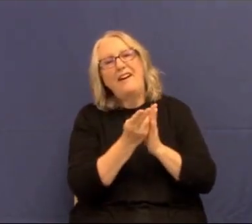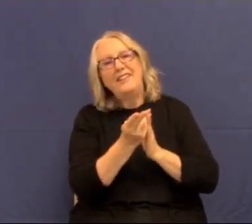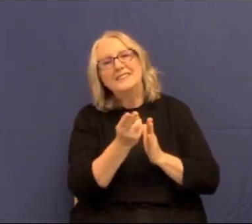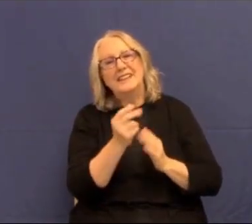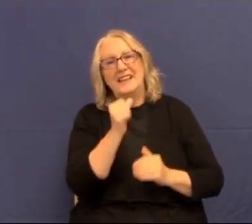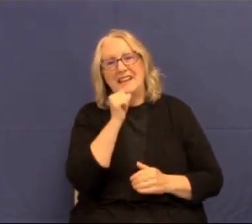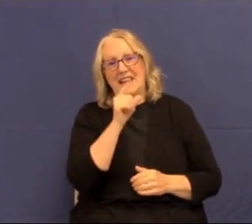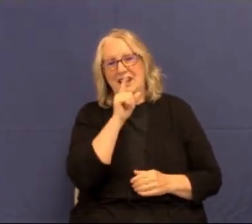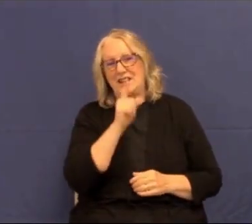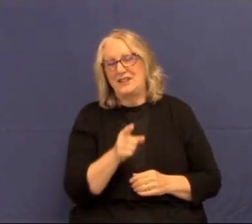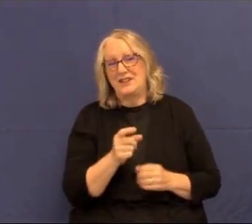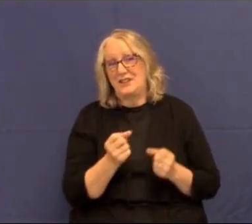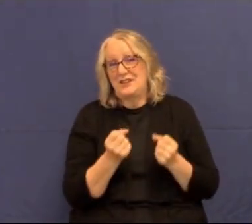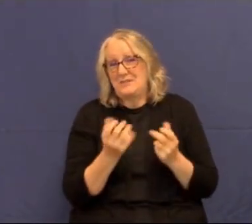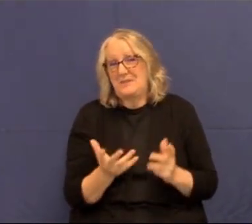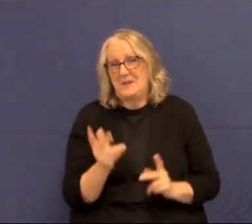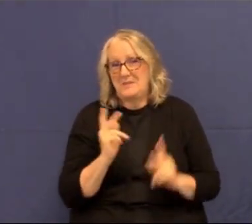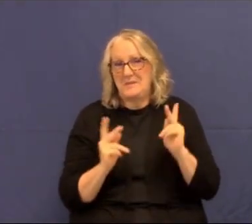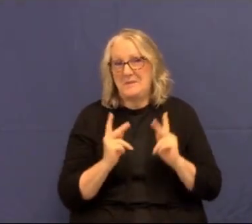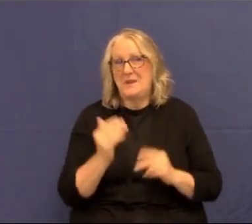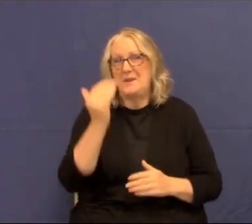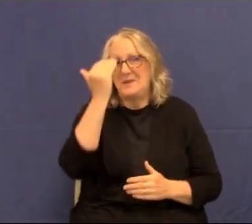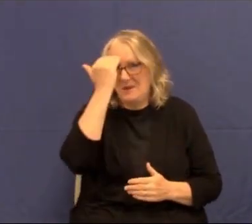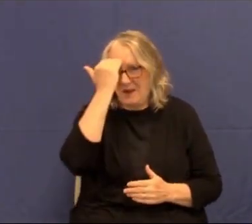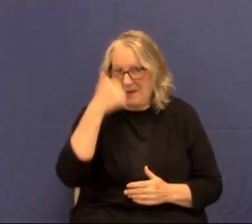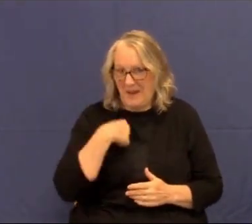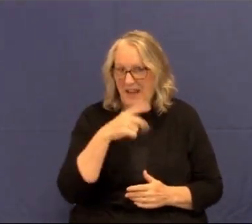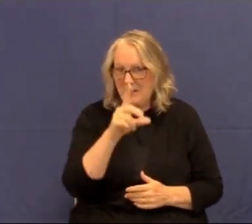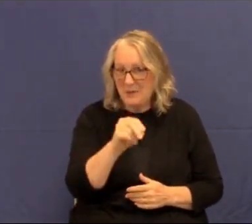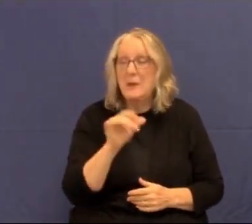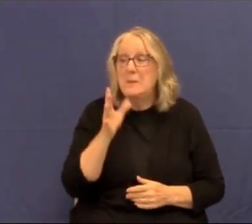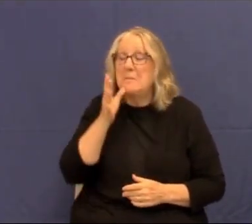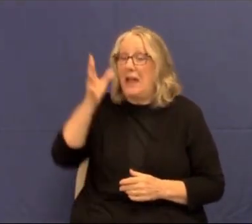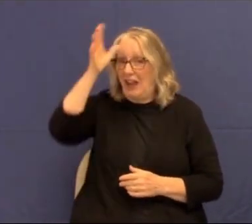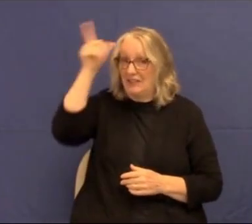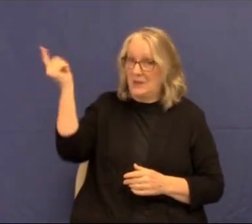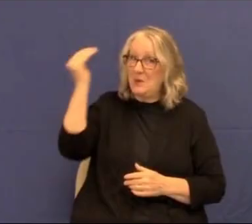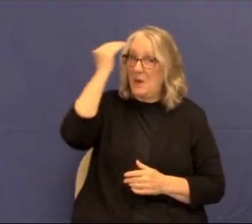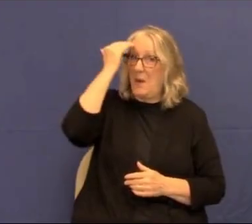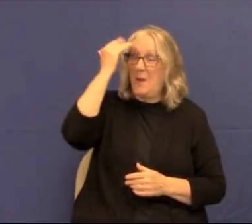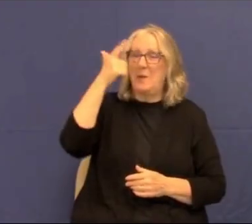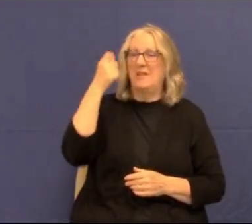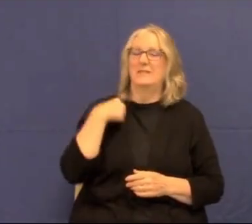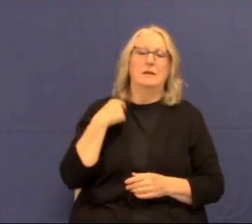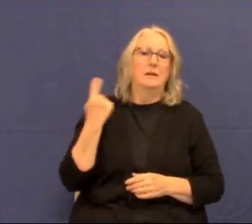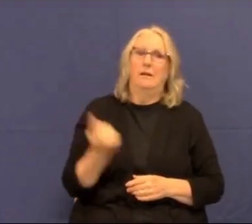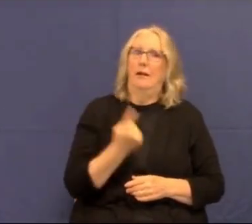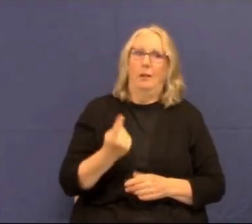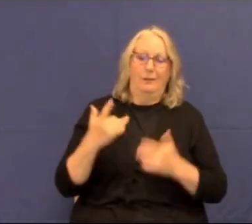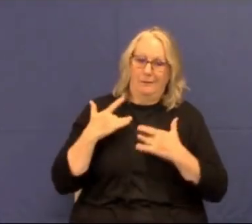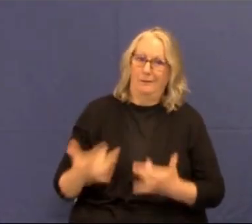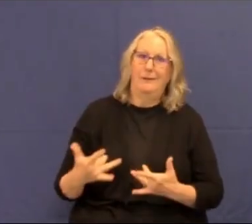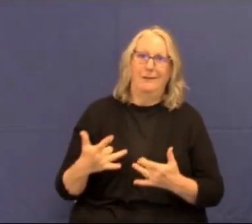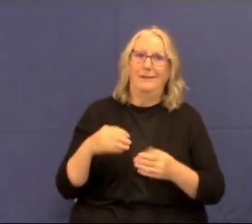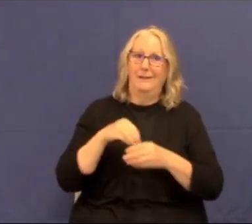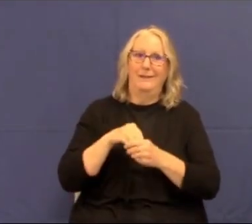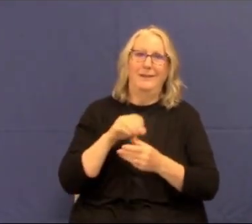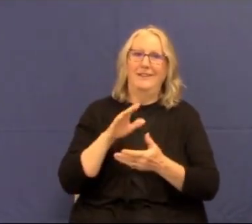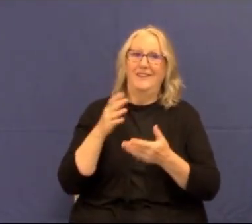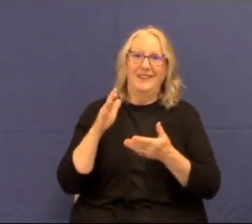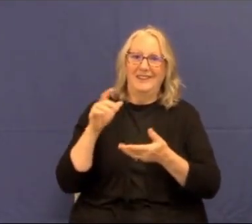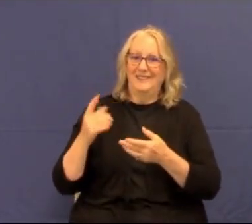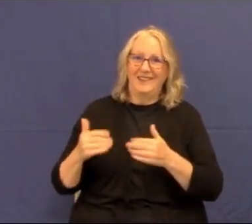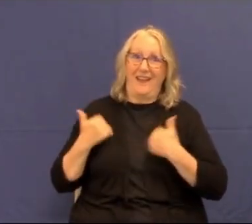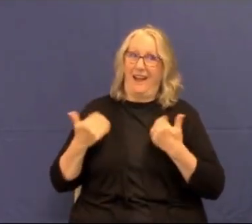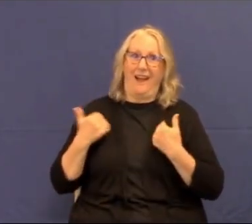I'm honestly not even sure if a lot of people know that I do this. I know my parents know, because I would do it all the time when I was at home and